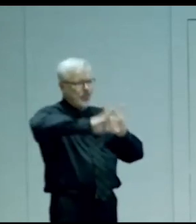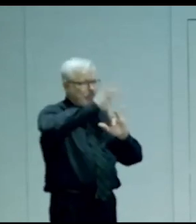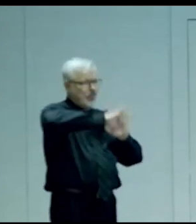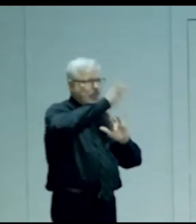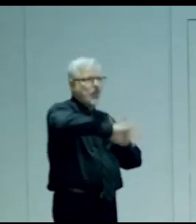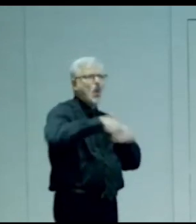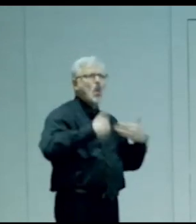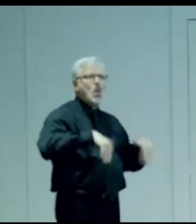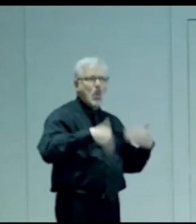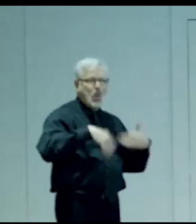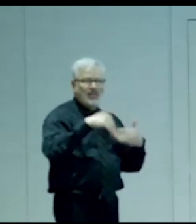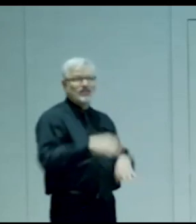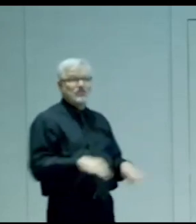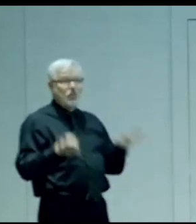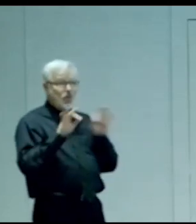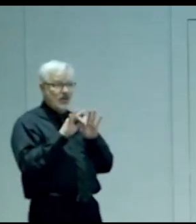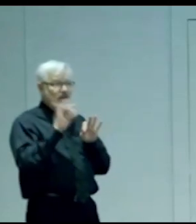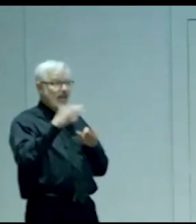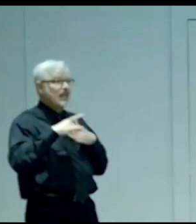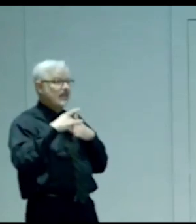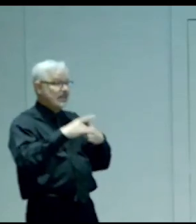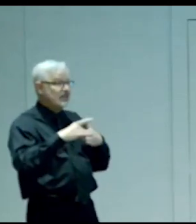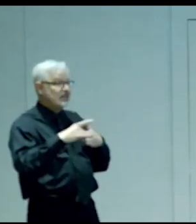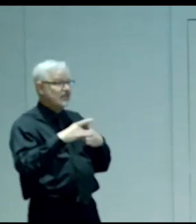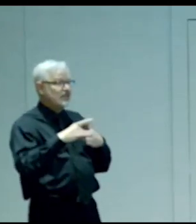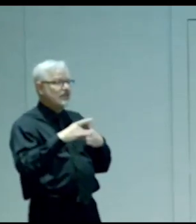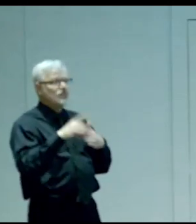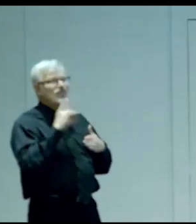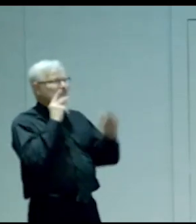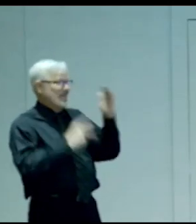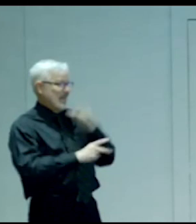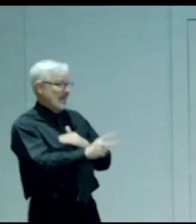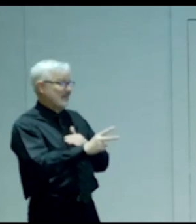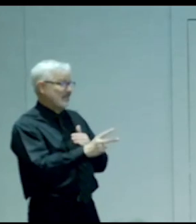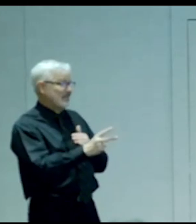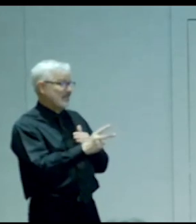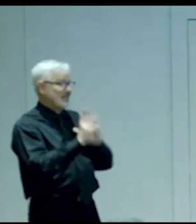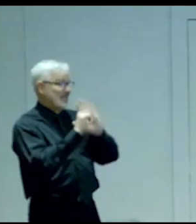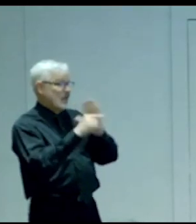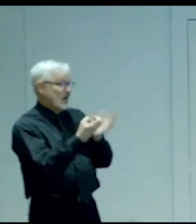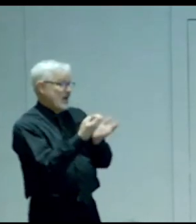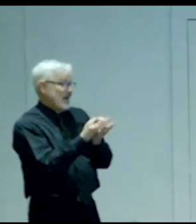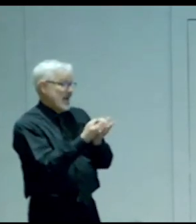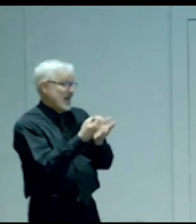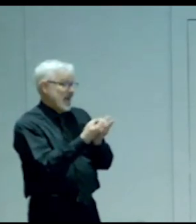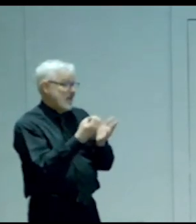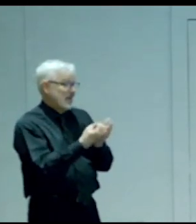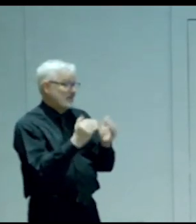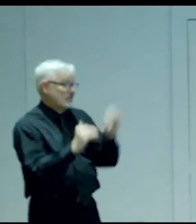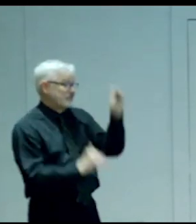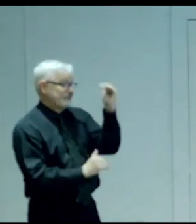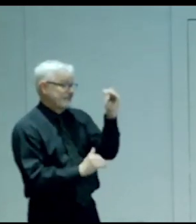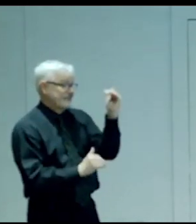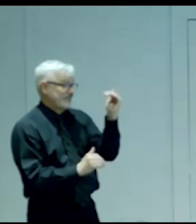very important and lead to and foreshadow economic disparities within